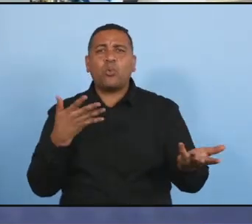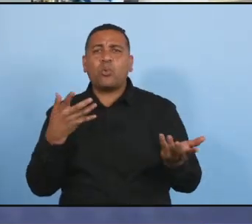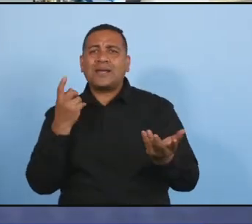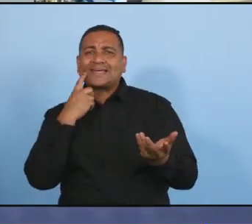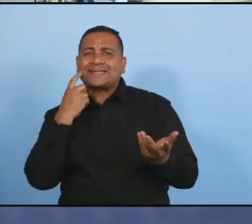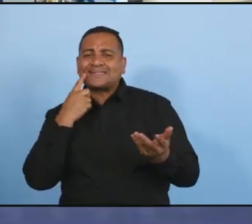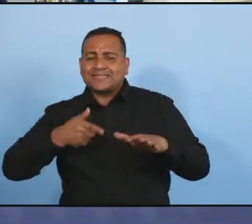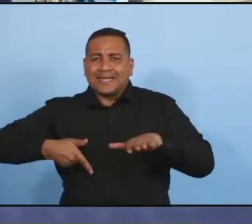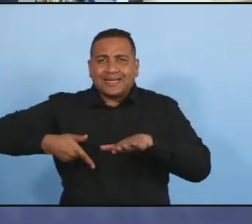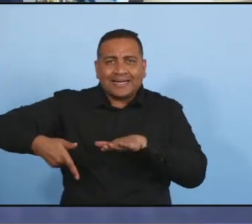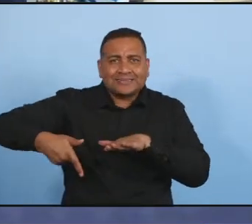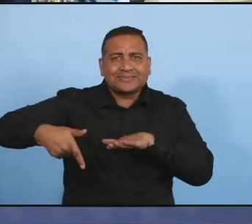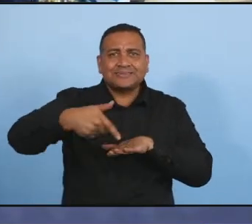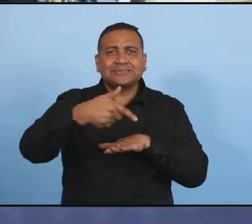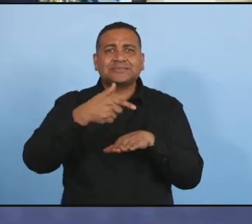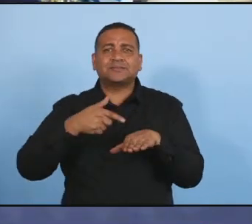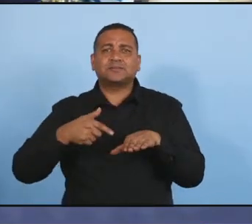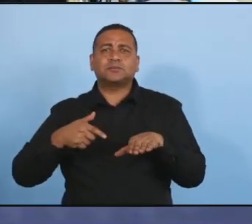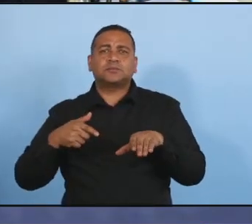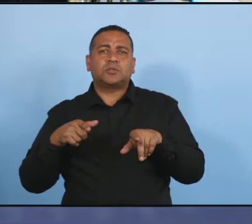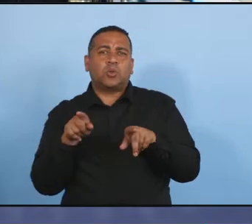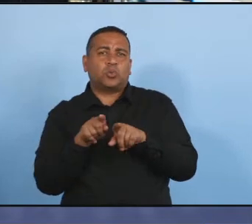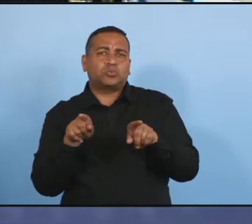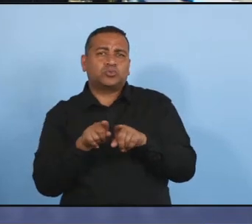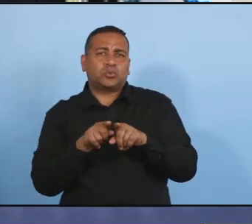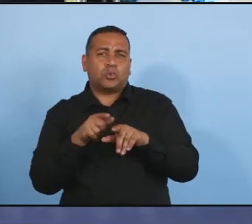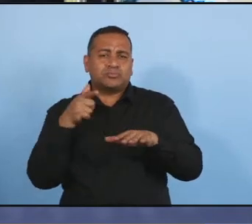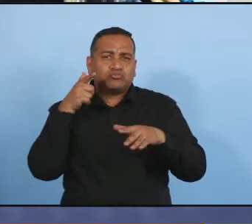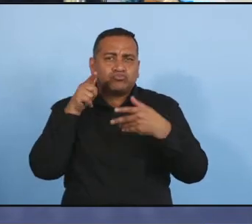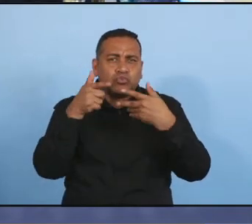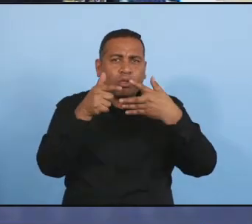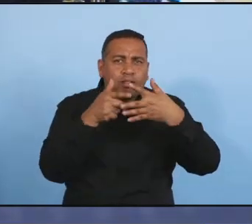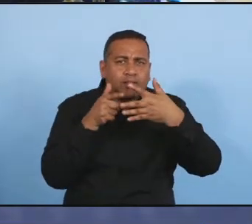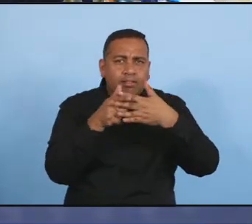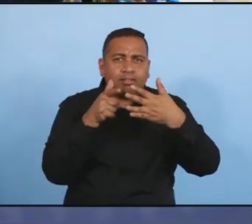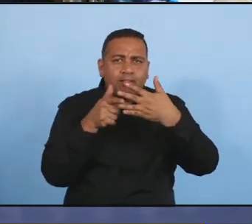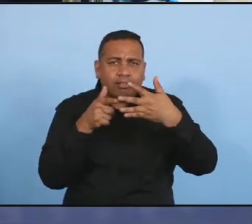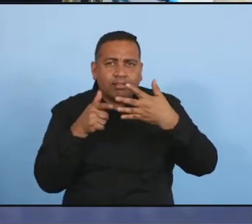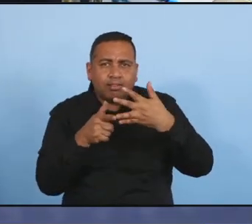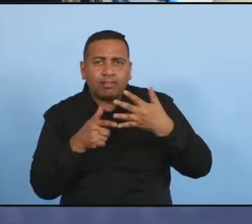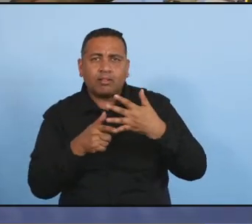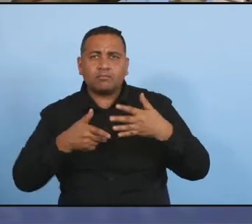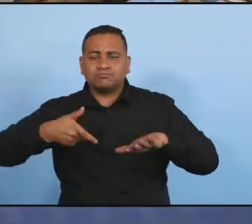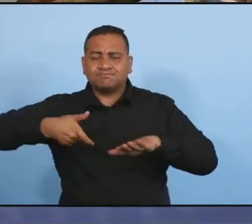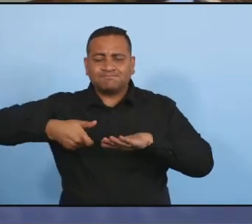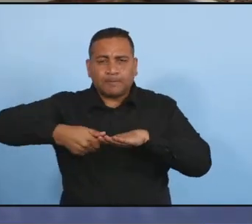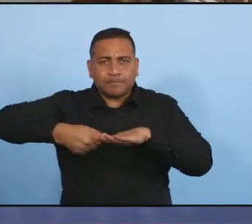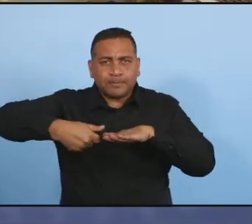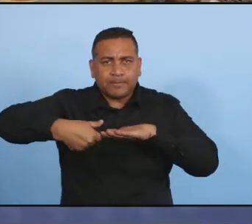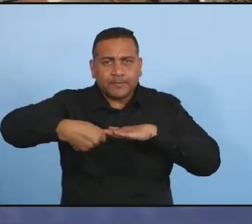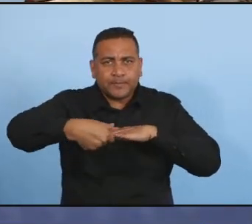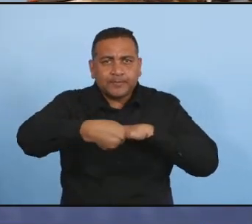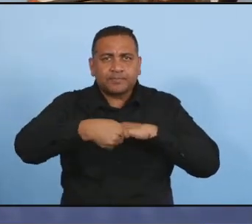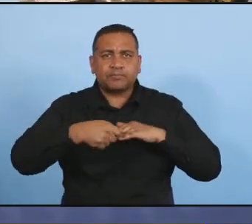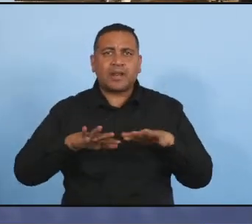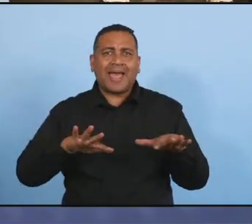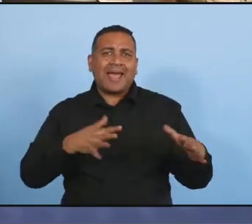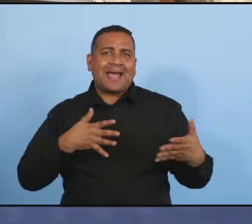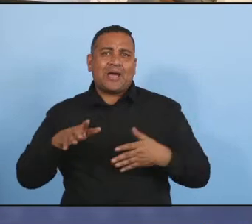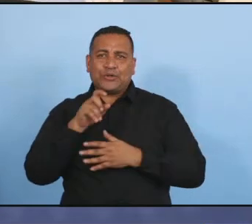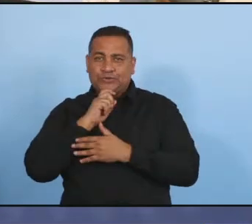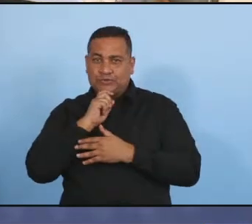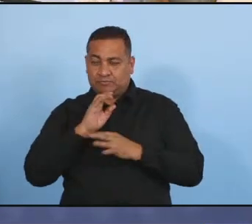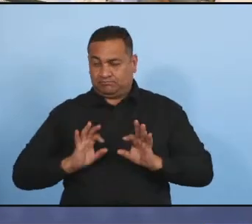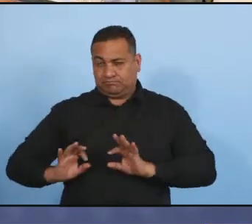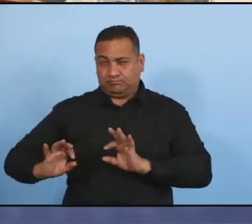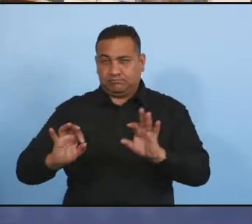drill, what you're doing there, what is a bench vise, how to use a file, all those things. And from there, he's having the opportunity by showing